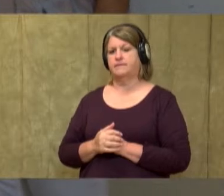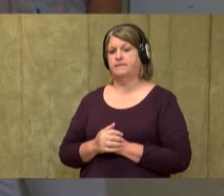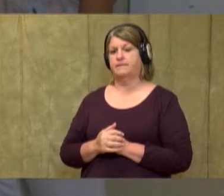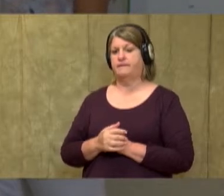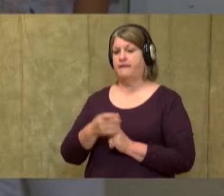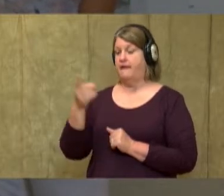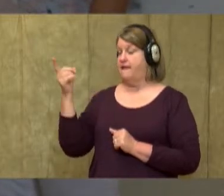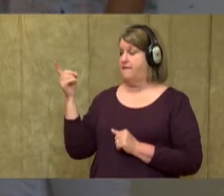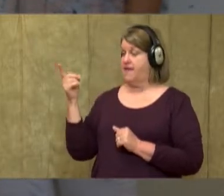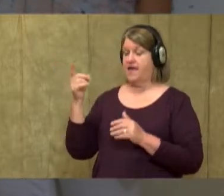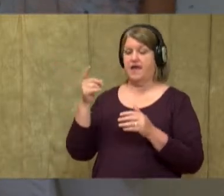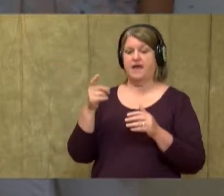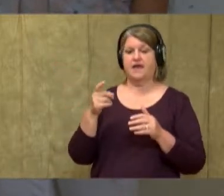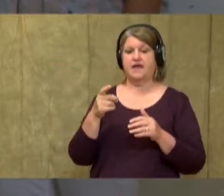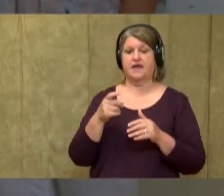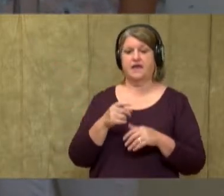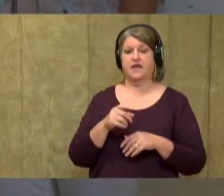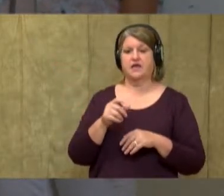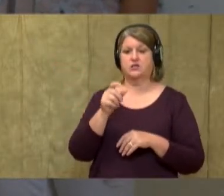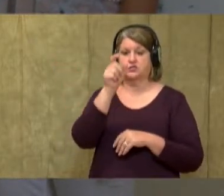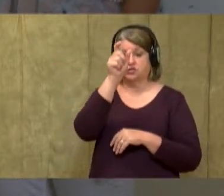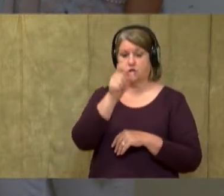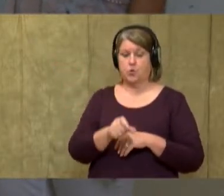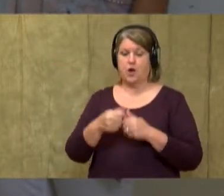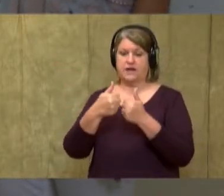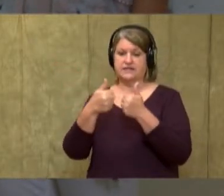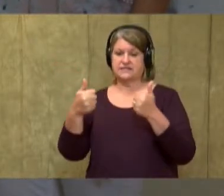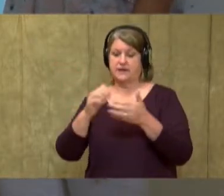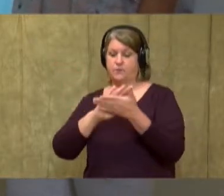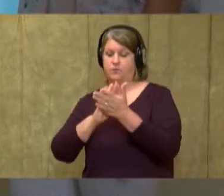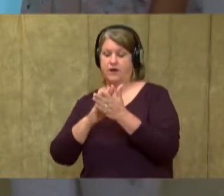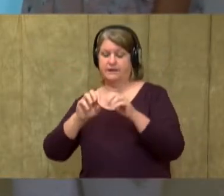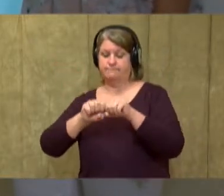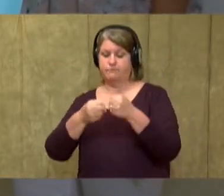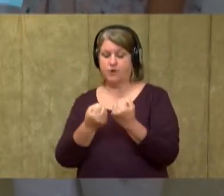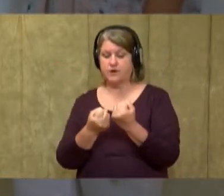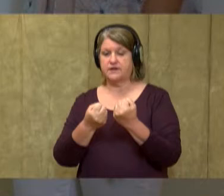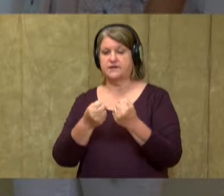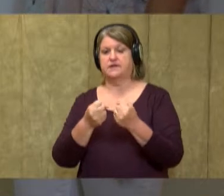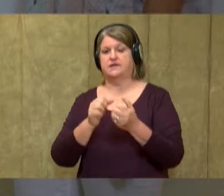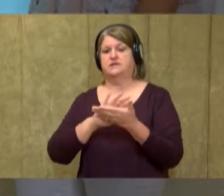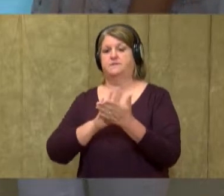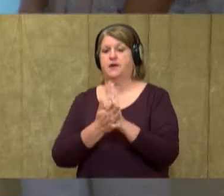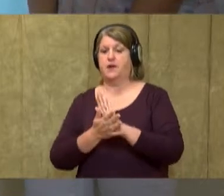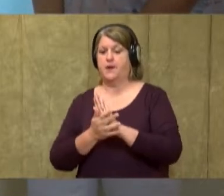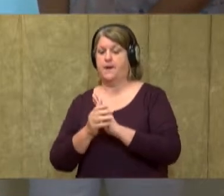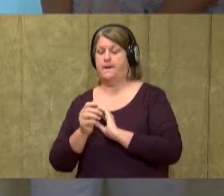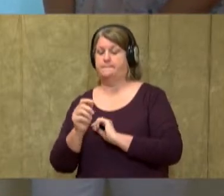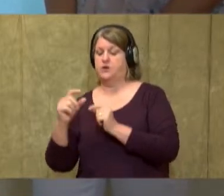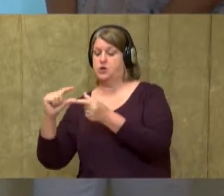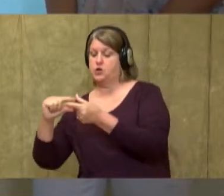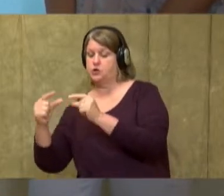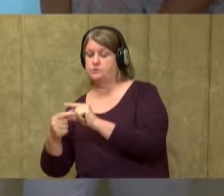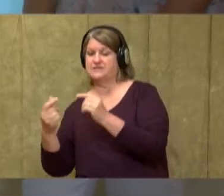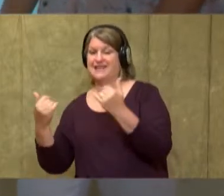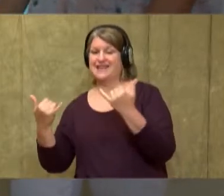They took a rod and separated it into cubes, and now we have 13